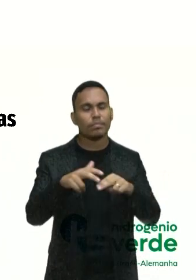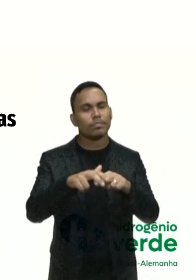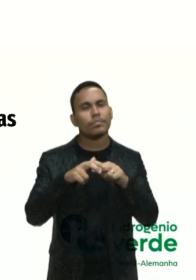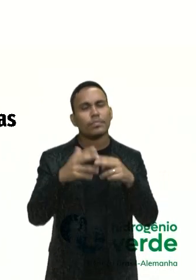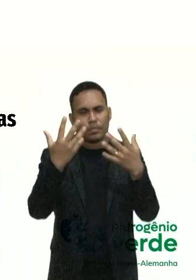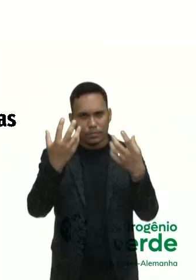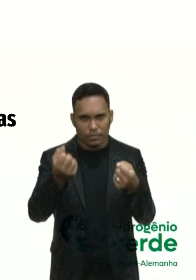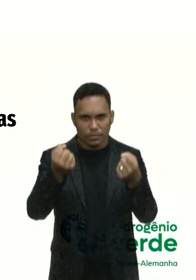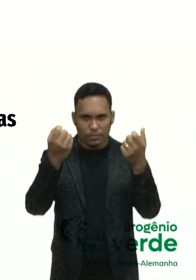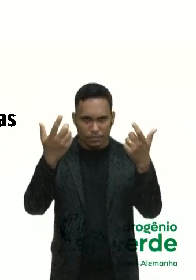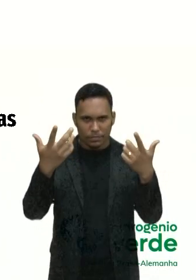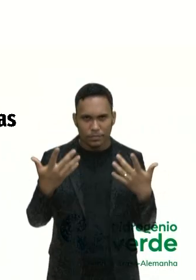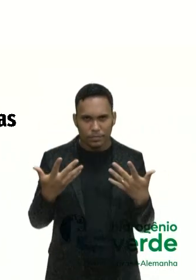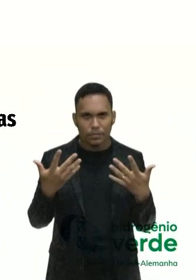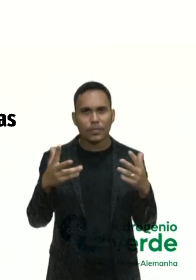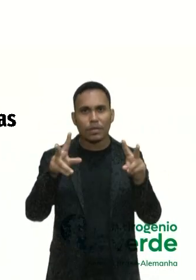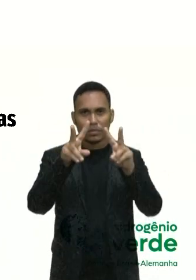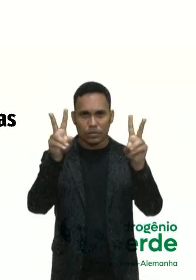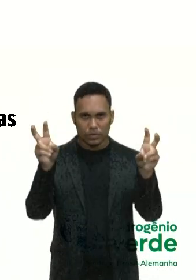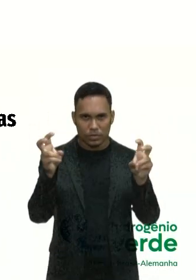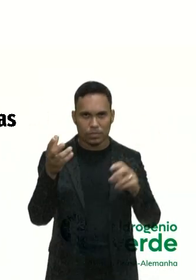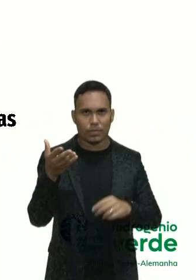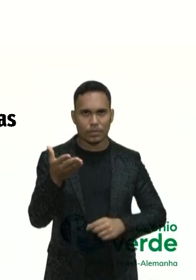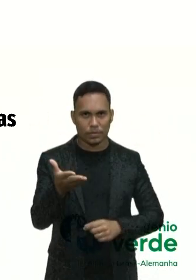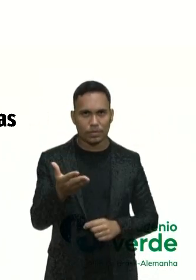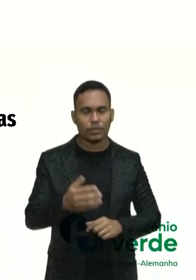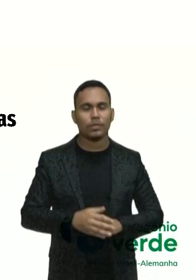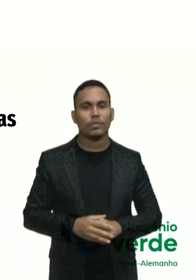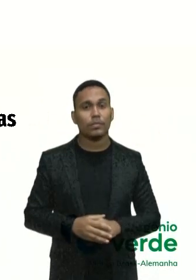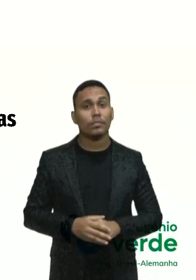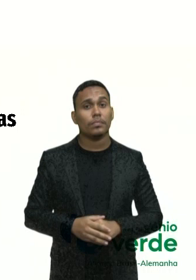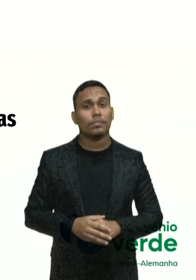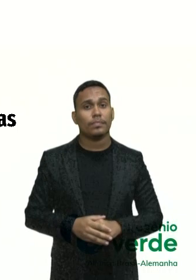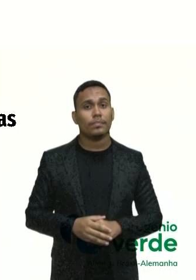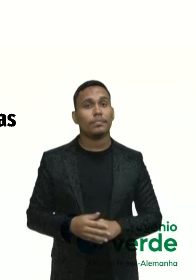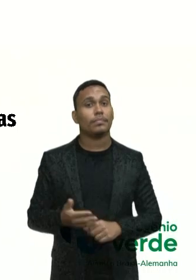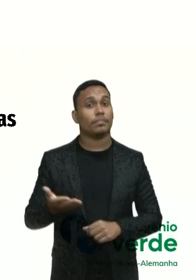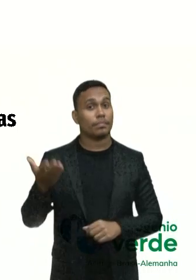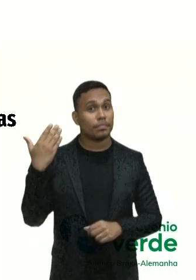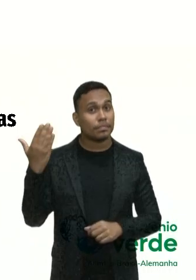innovation. So we'll talk about enthusiasts